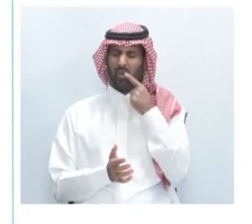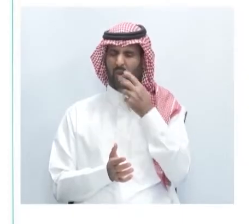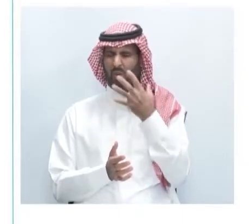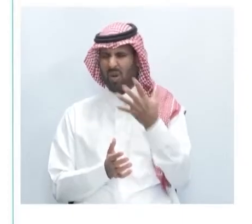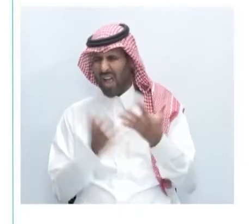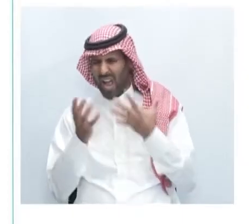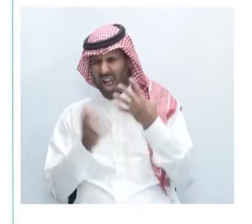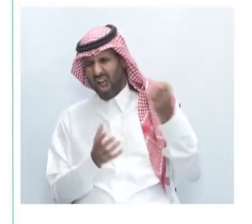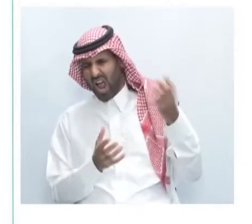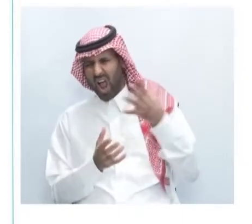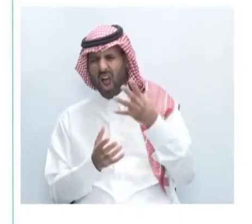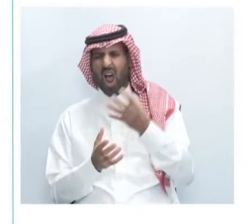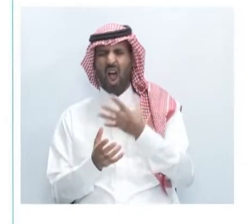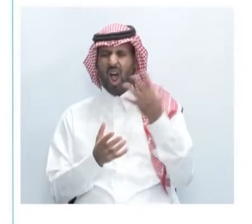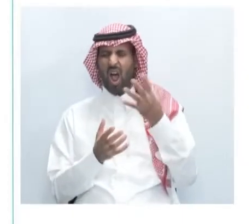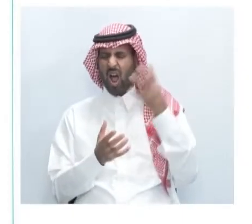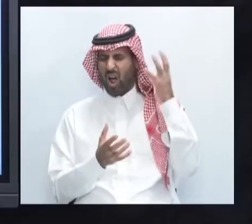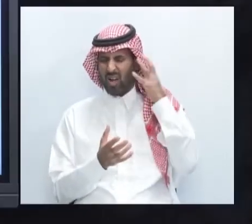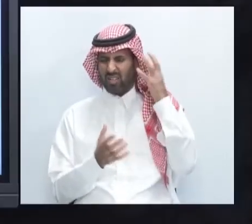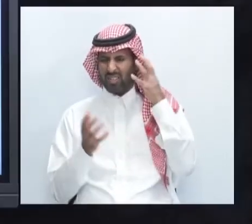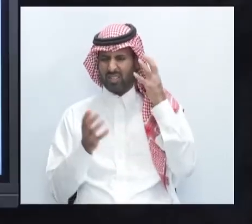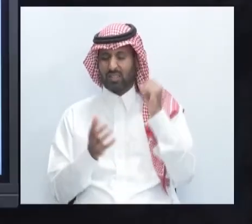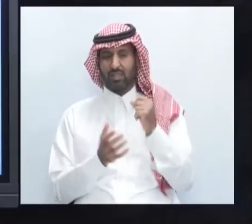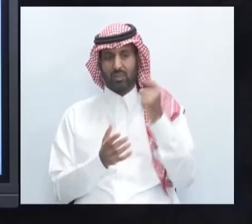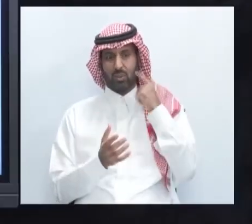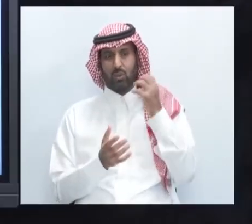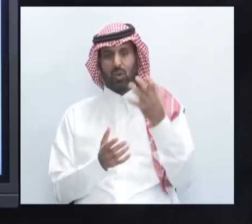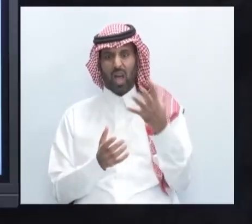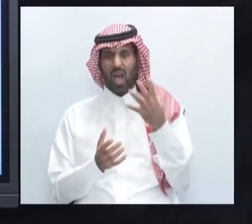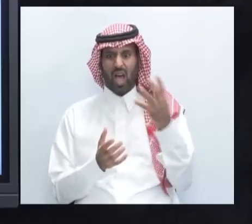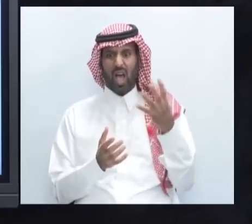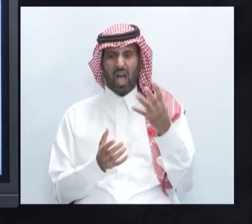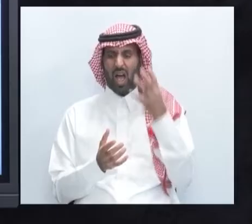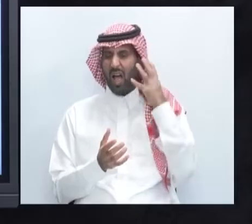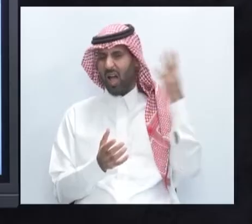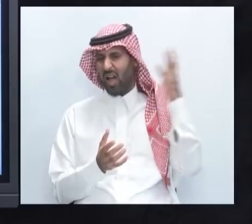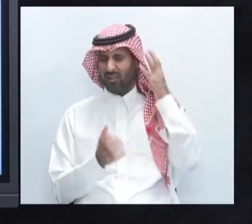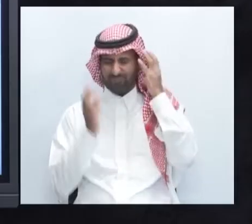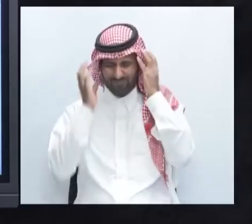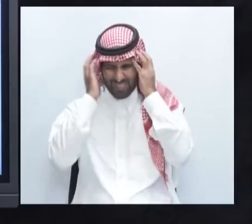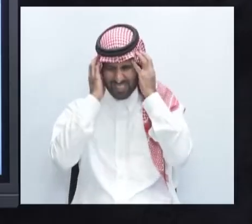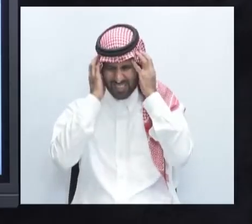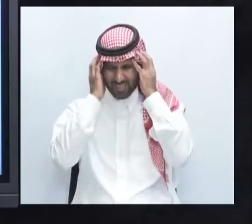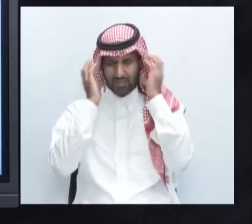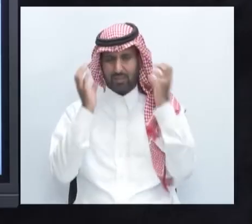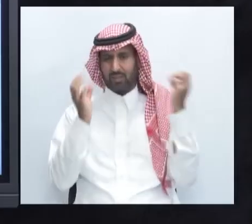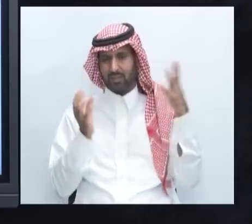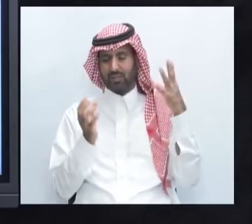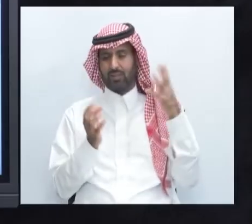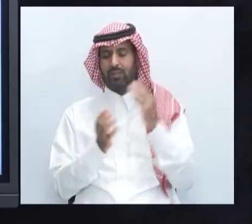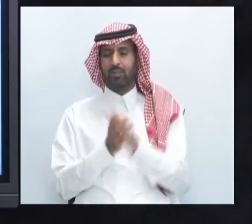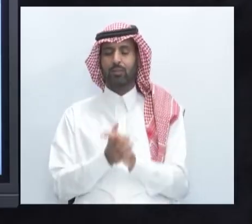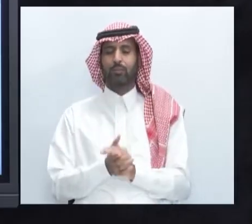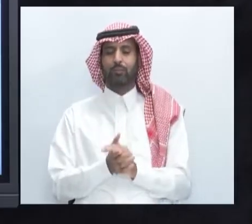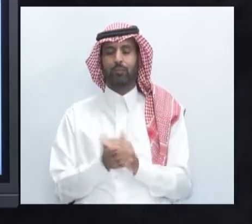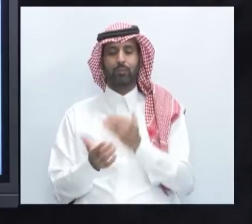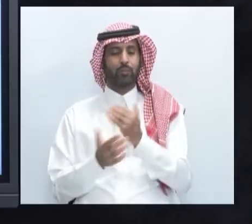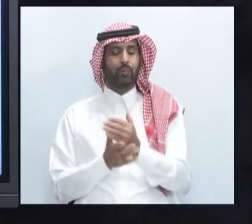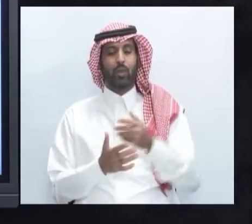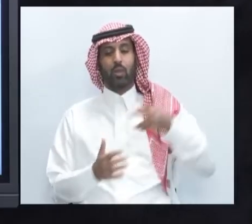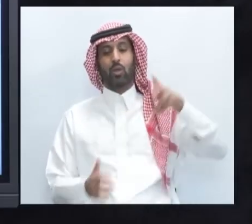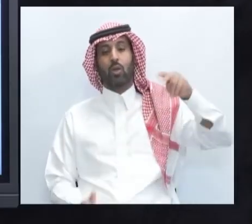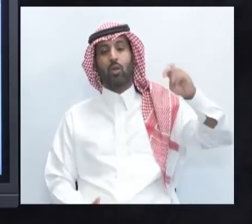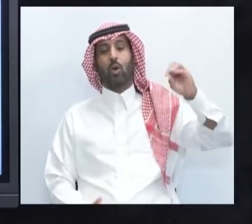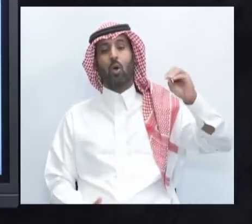have a noisy. Noisy, I don't want to hear it. Okay, so noisy, I will cover my ears. Okay,